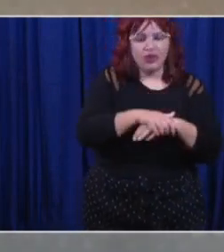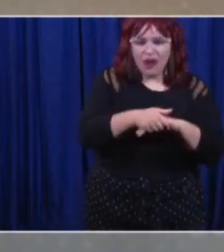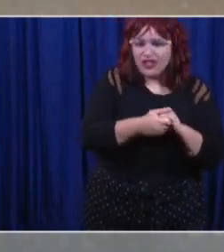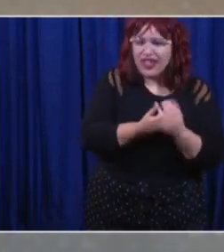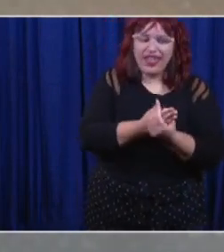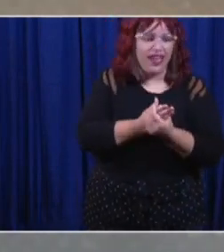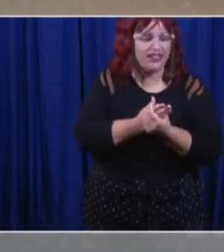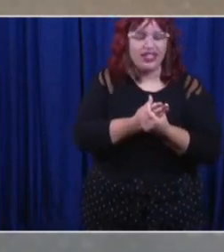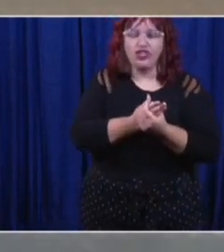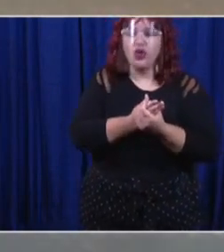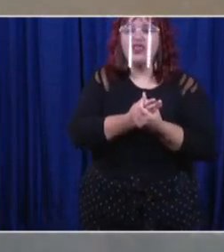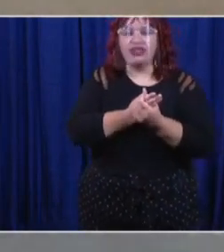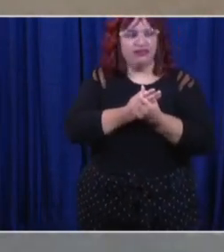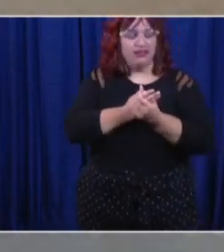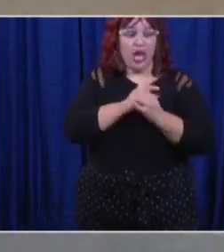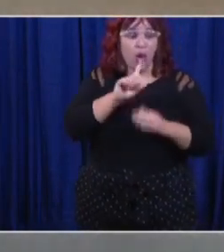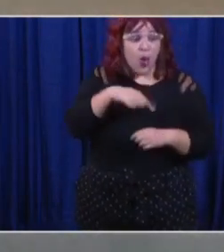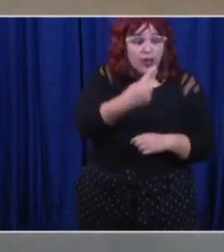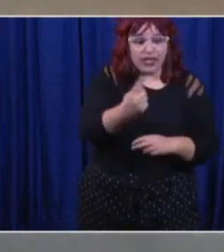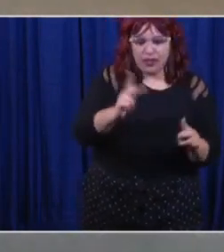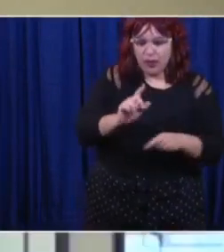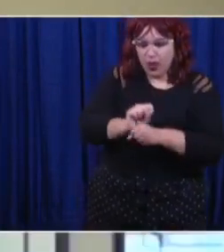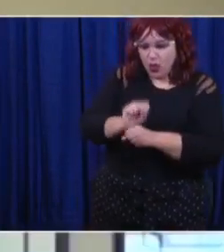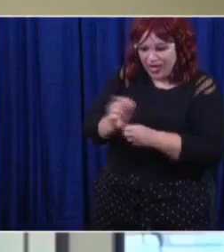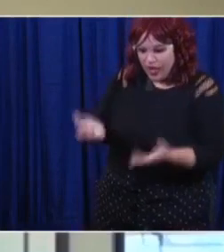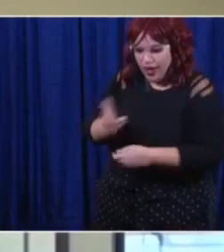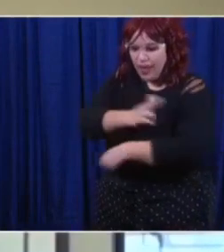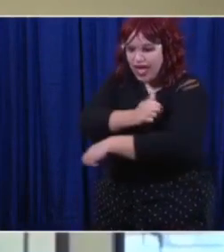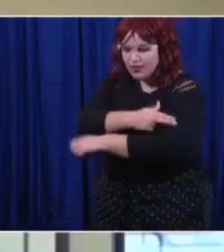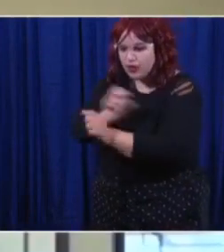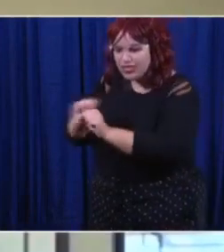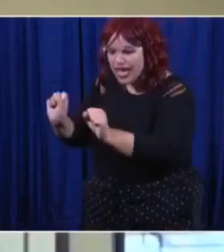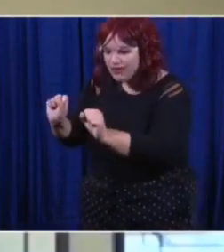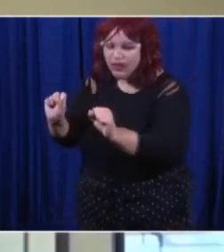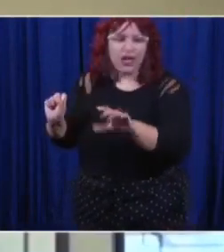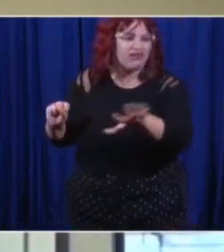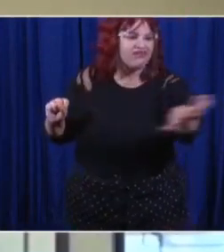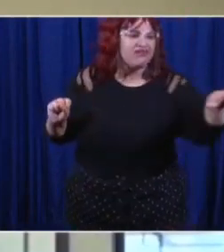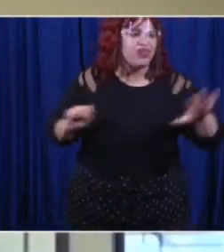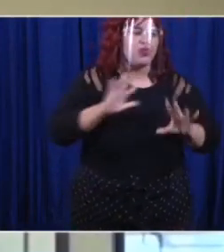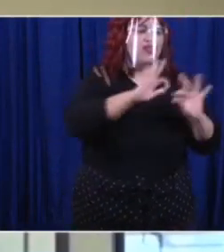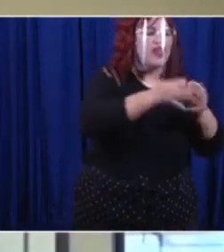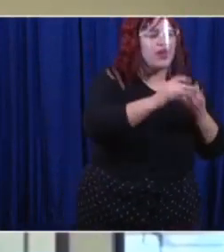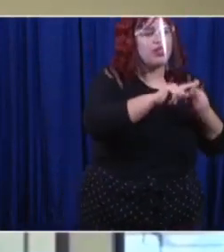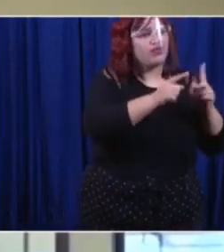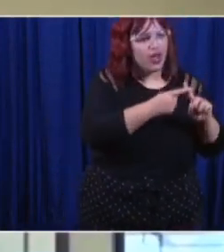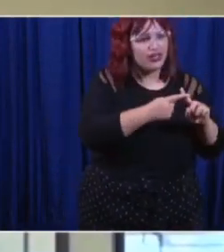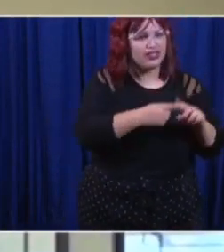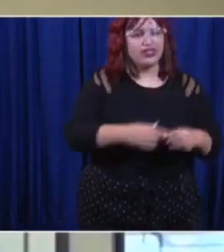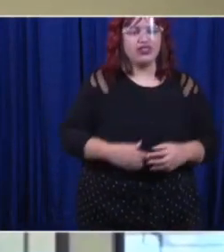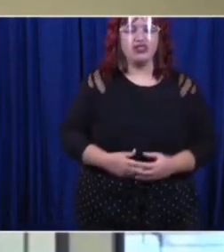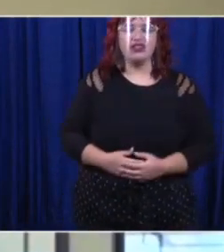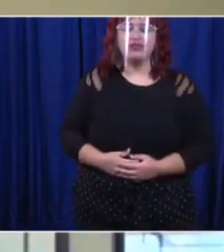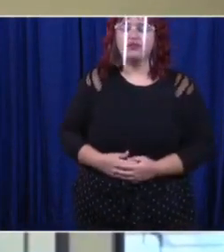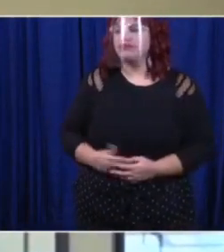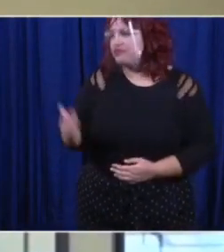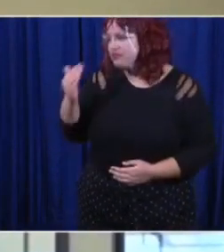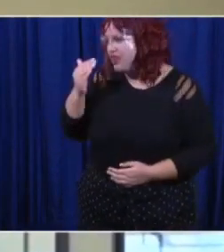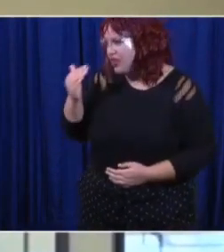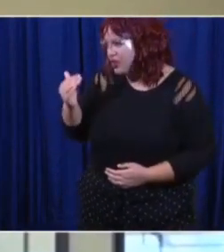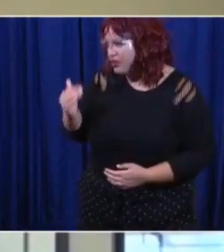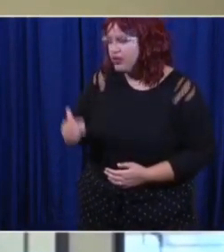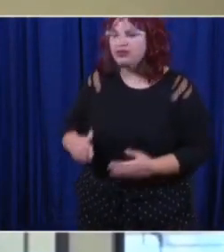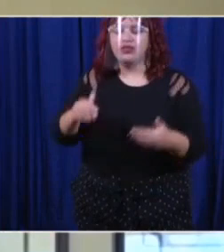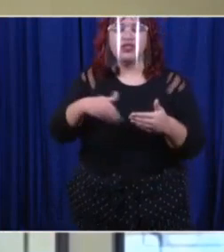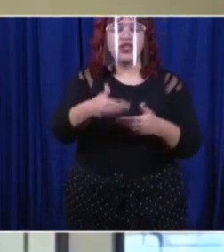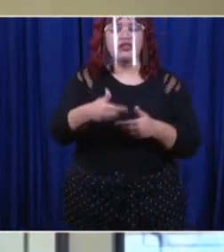So with that, Bruce, I'll turn it back to you. Thank you so much, Bob. Next, I'd like to introduce Dr. Andy Thomas, who's the lead